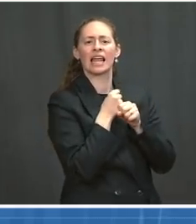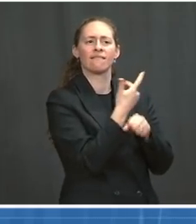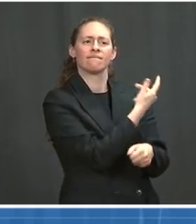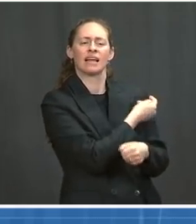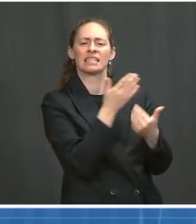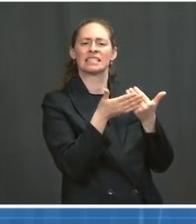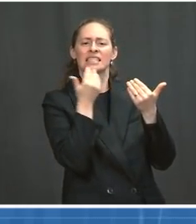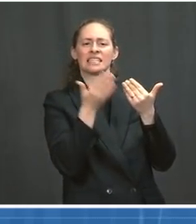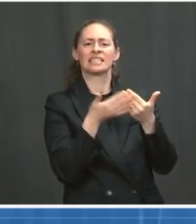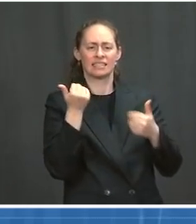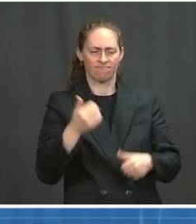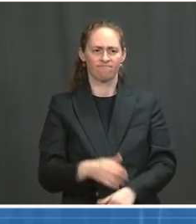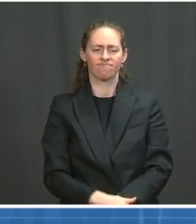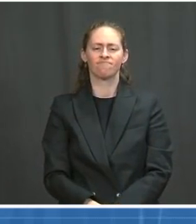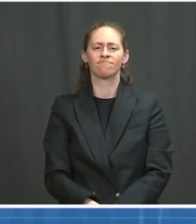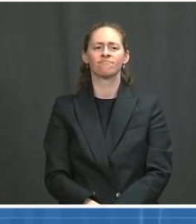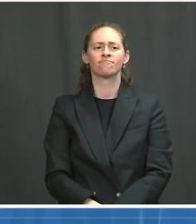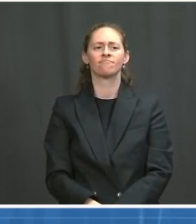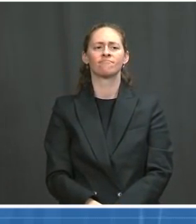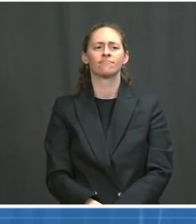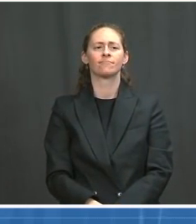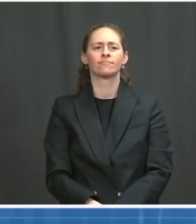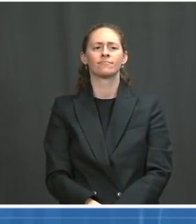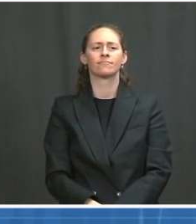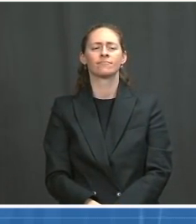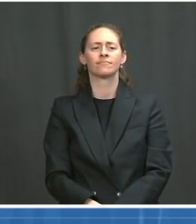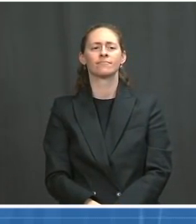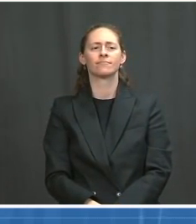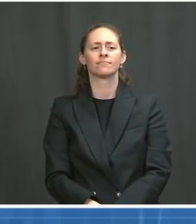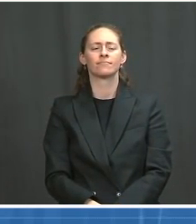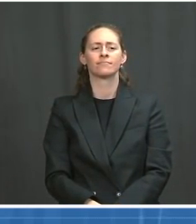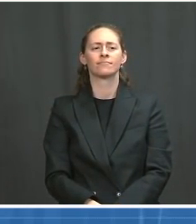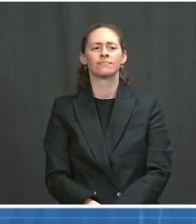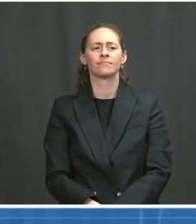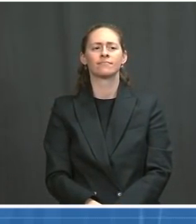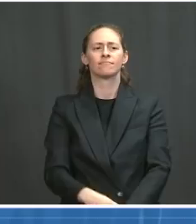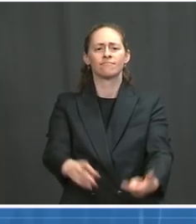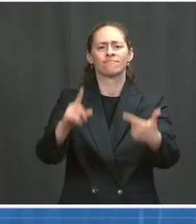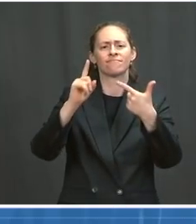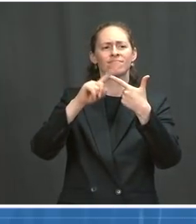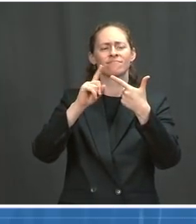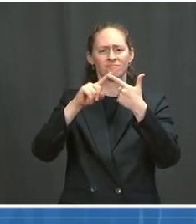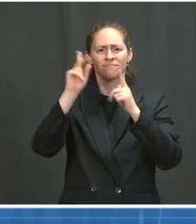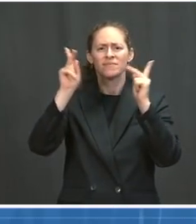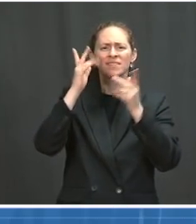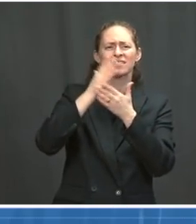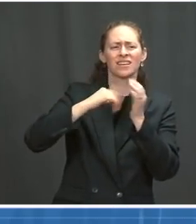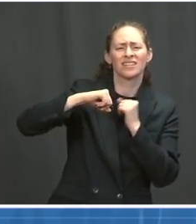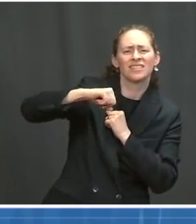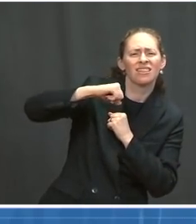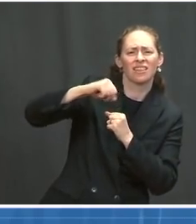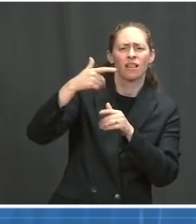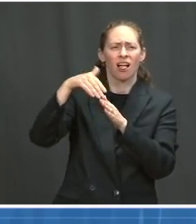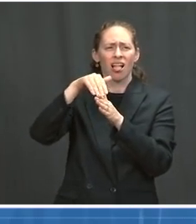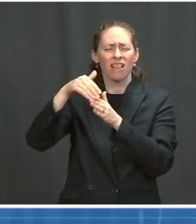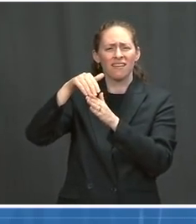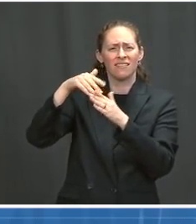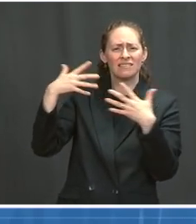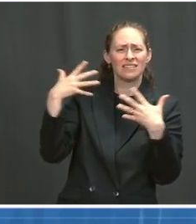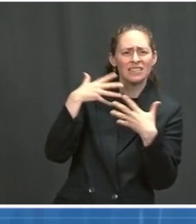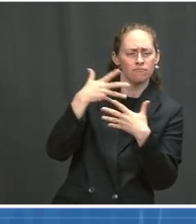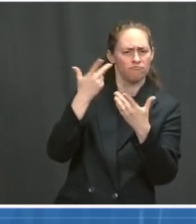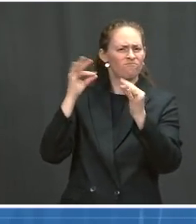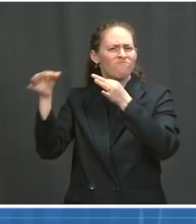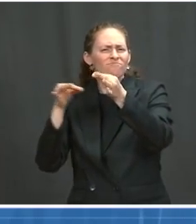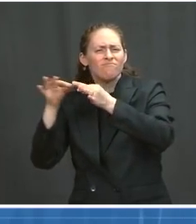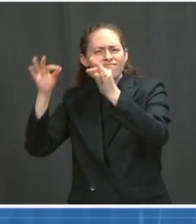with facts and answering their questions. And third, ensuring equity is at the center of everything we do.